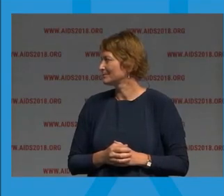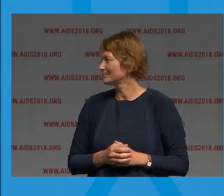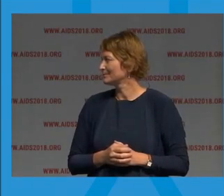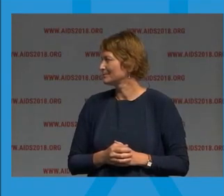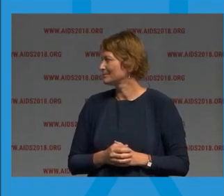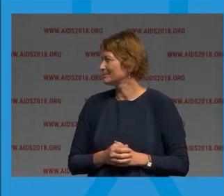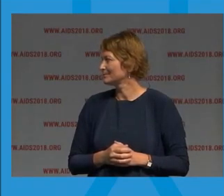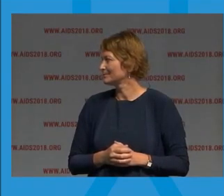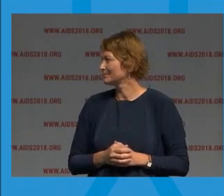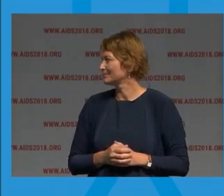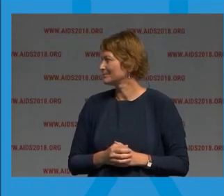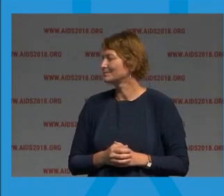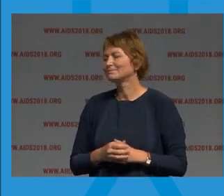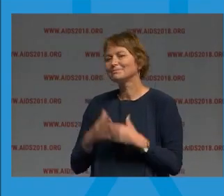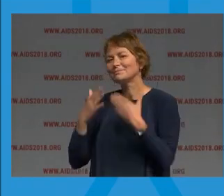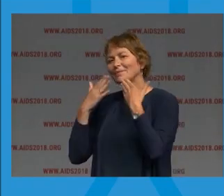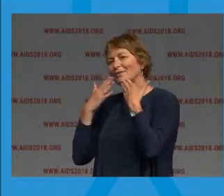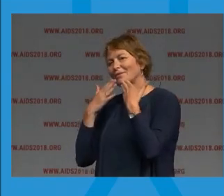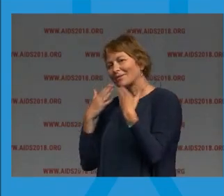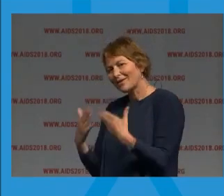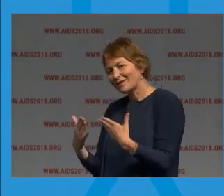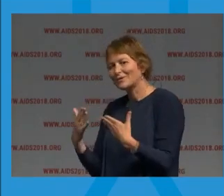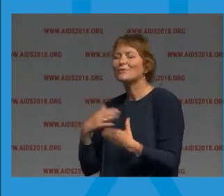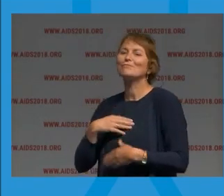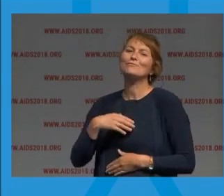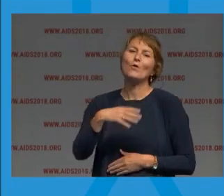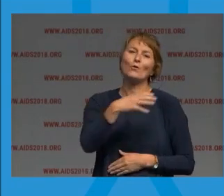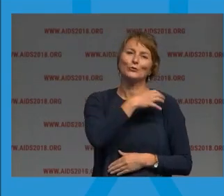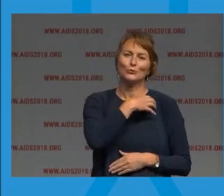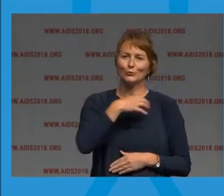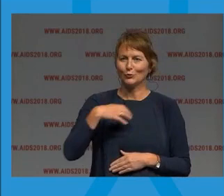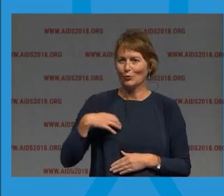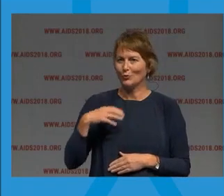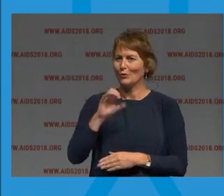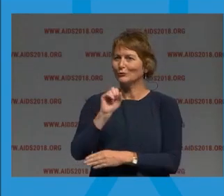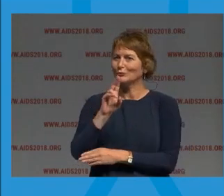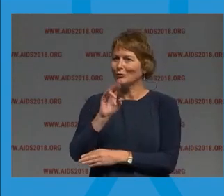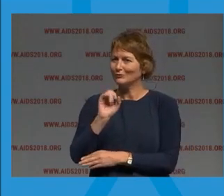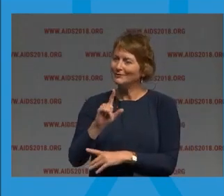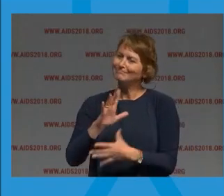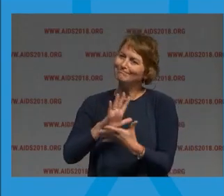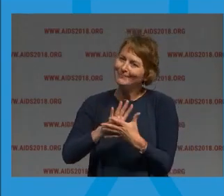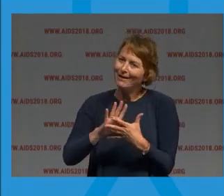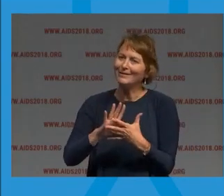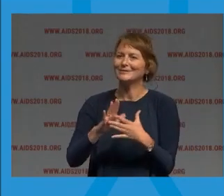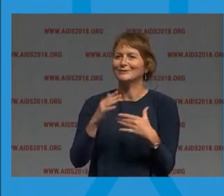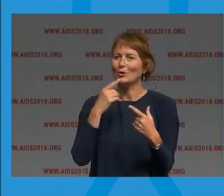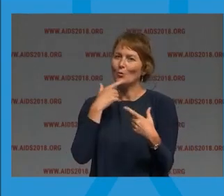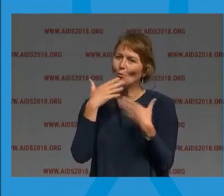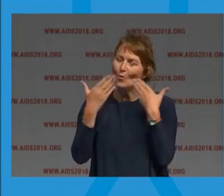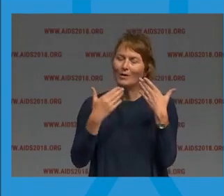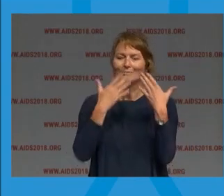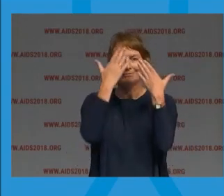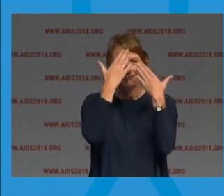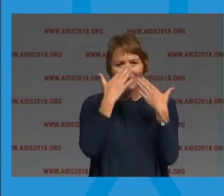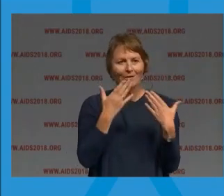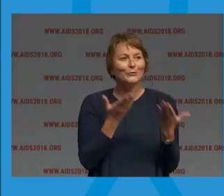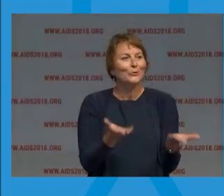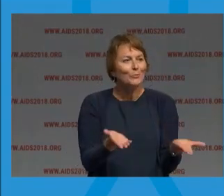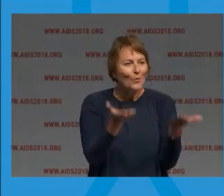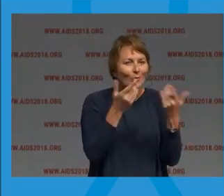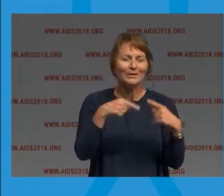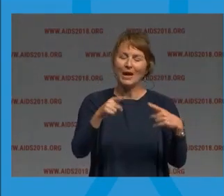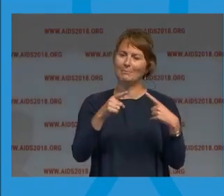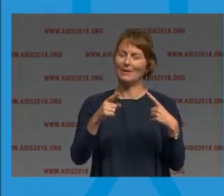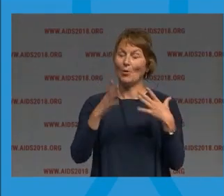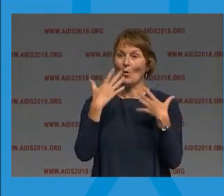I'd like to thank the Duke of Sussex for his very kind words, and I'd like to say good morning and what an honour it is to be here to talk to you